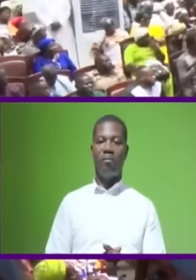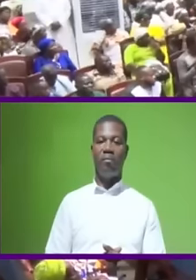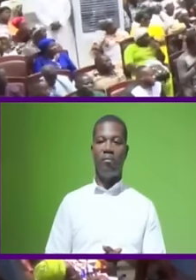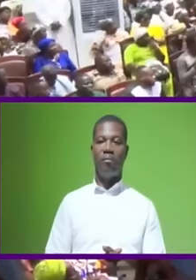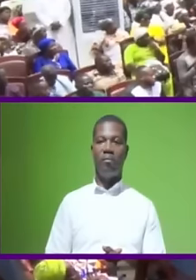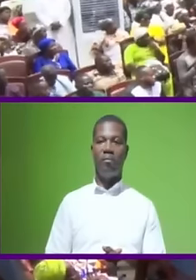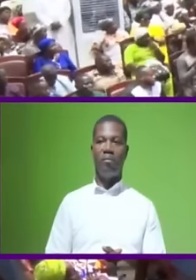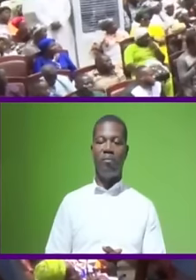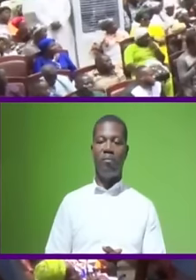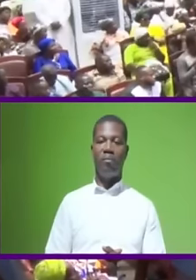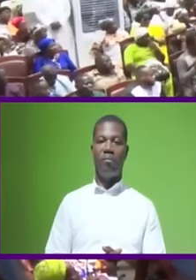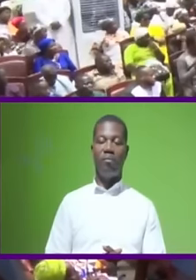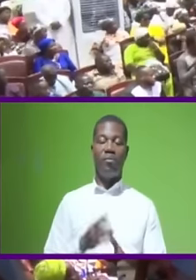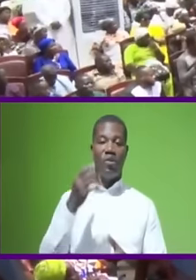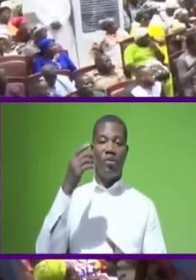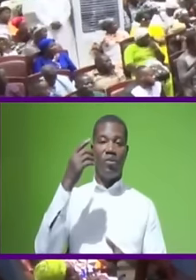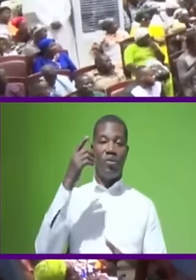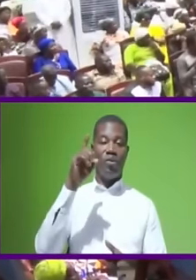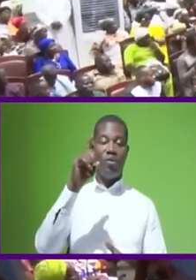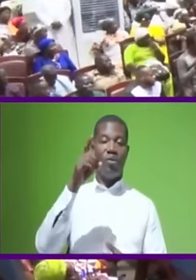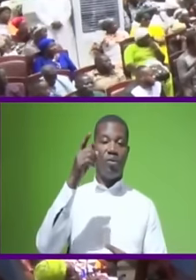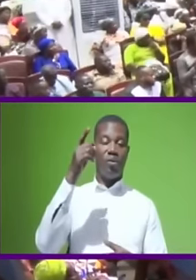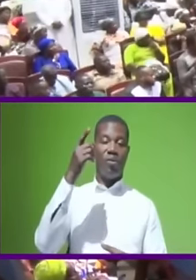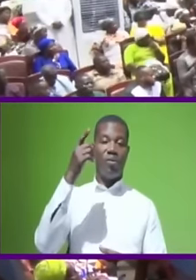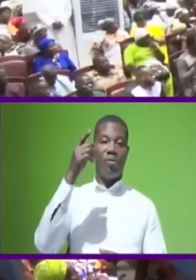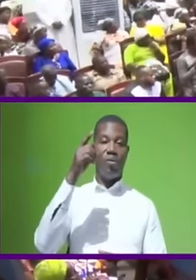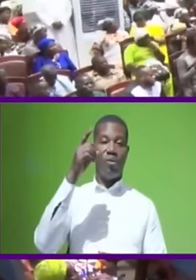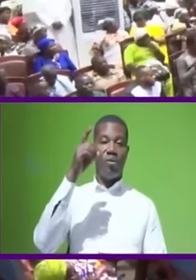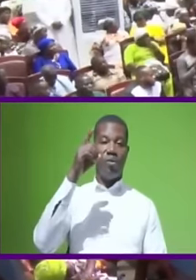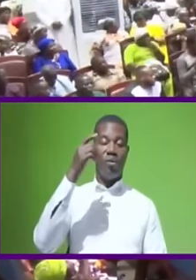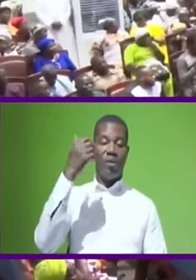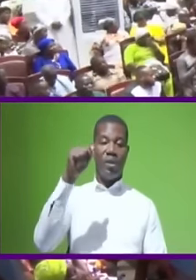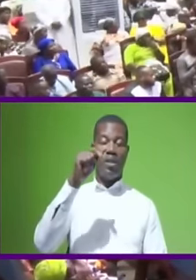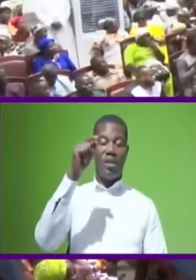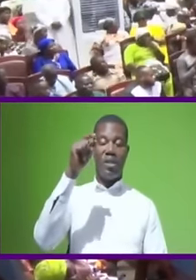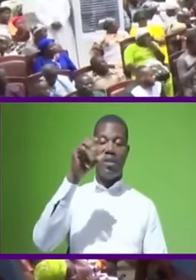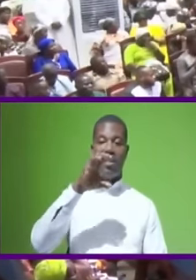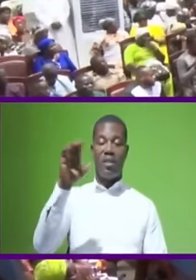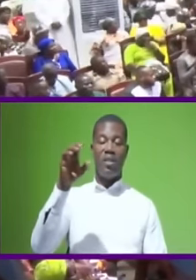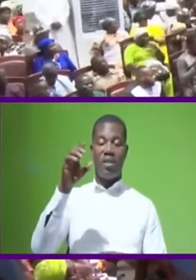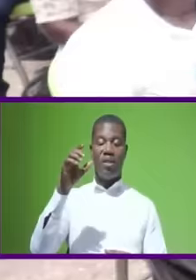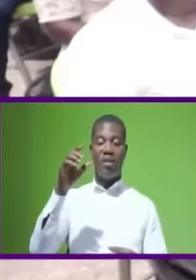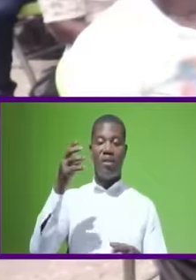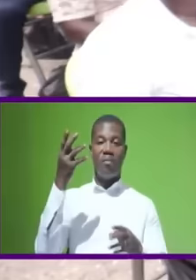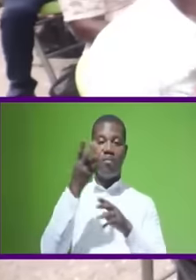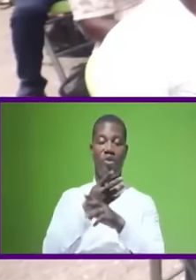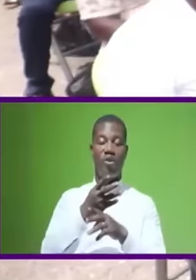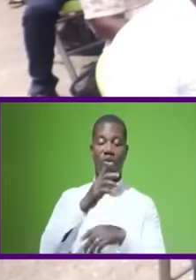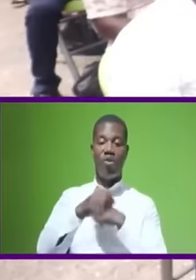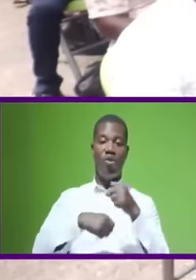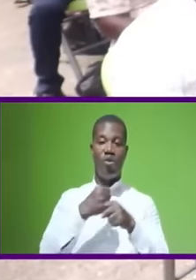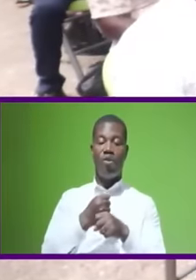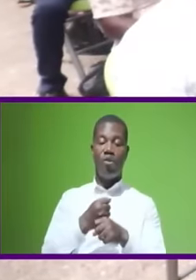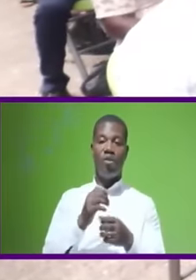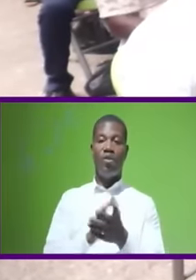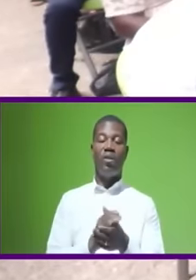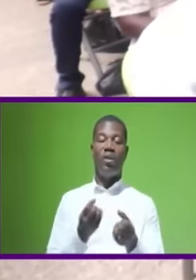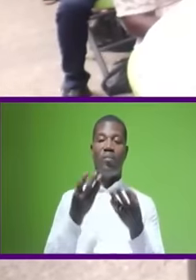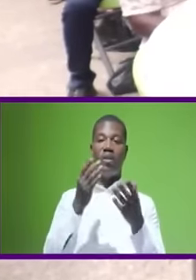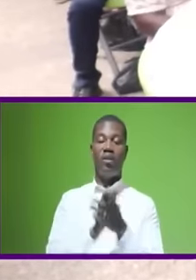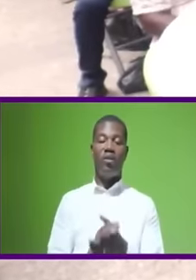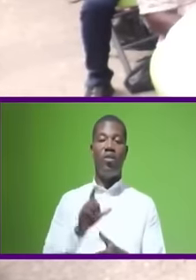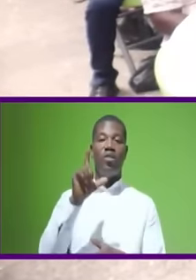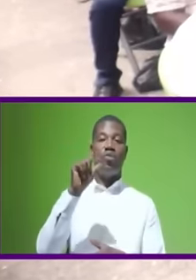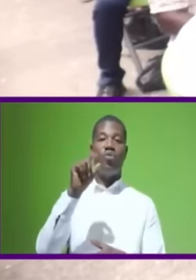10 cedis are fair. You can multiply 10 cedis. For the whole year, how much will it give to 20 you? 20 cities are